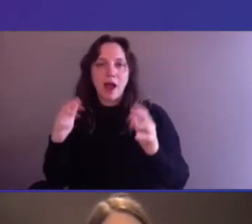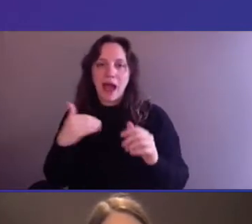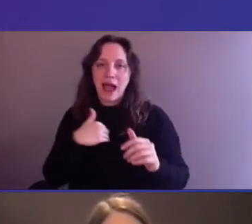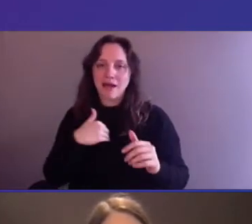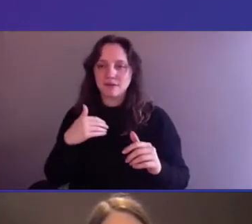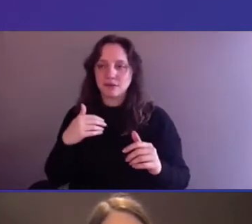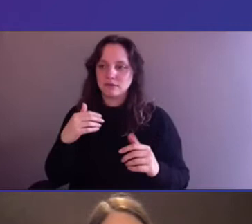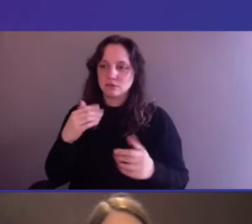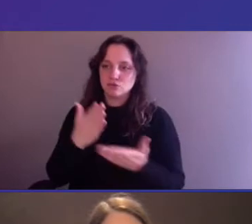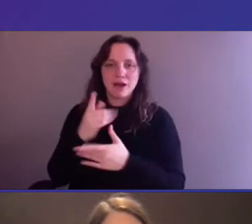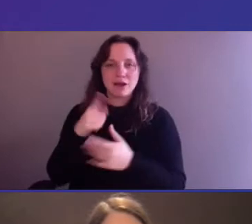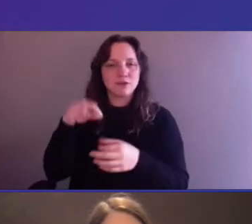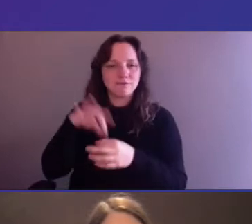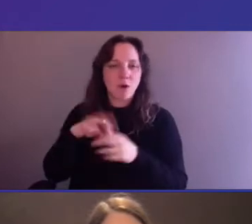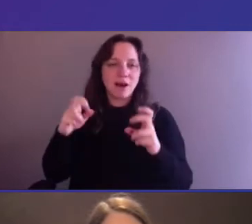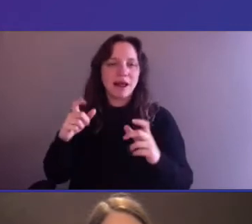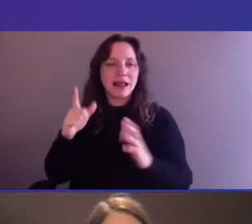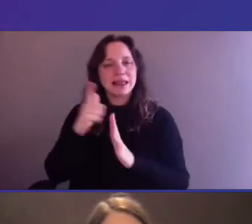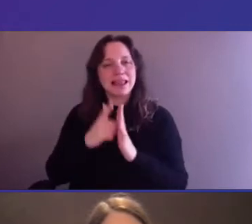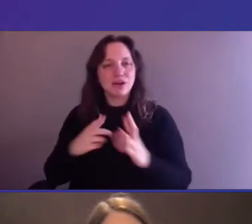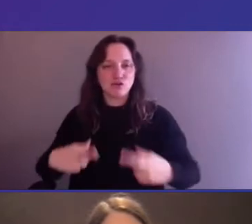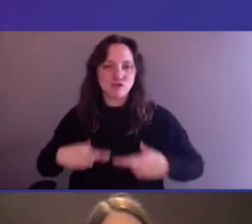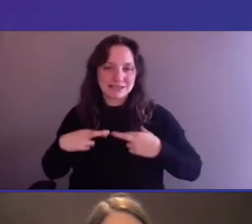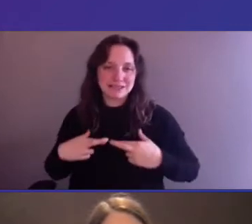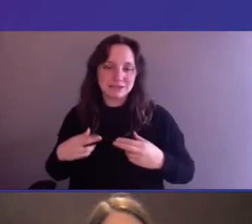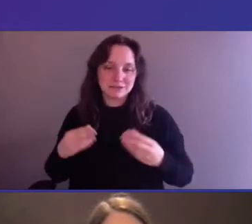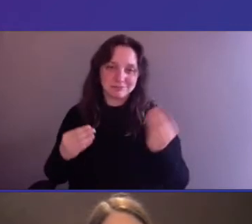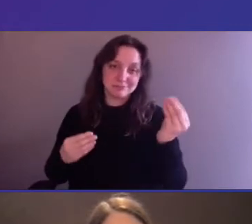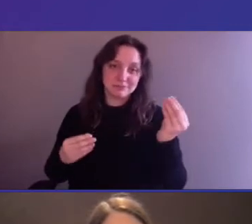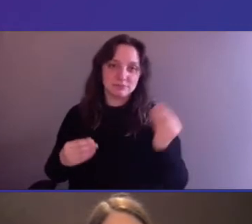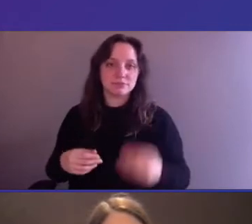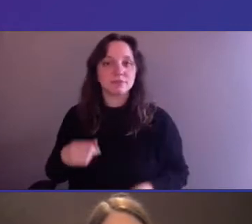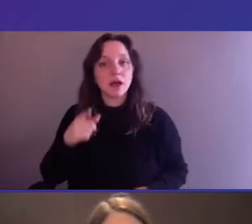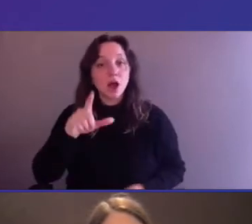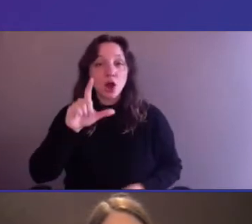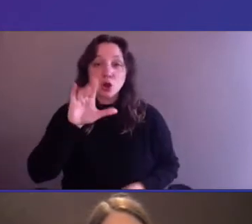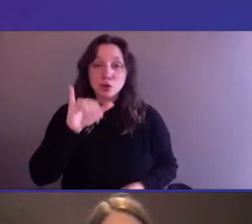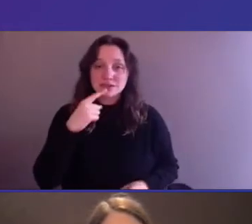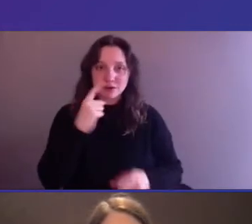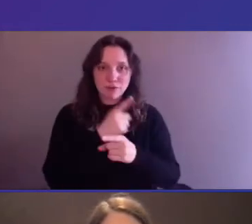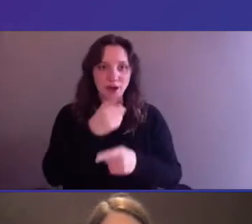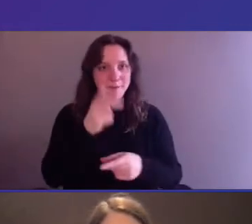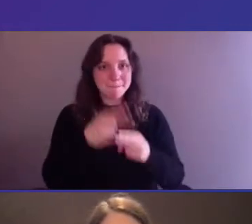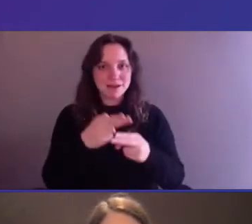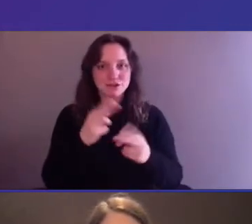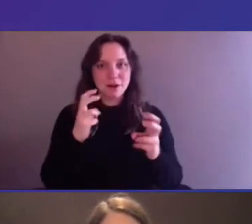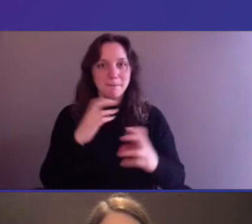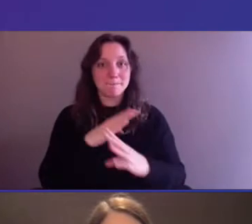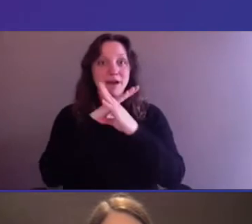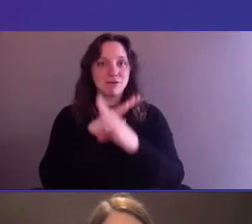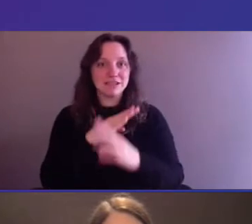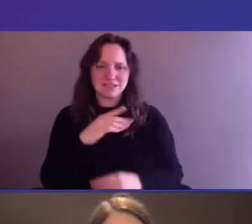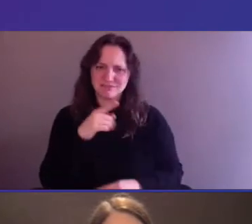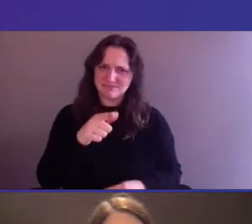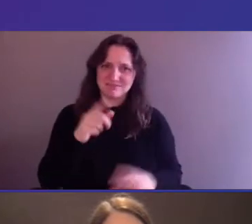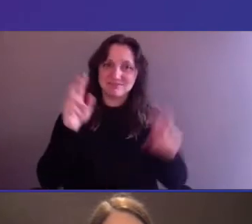residency. And also you're talking about some barriers for you, right? Yeah. When you are not a